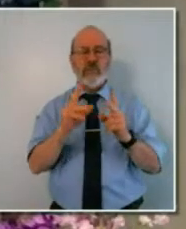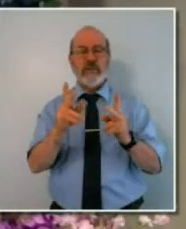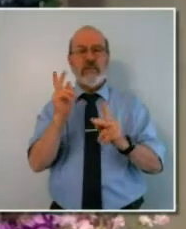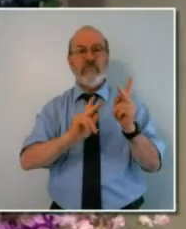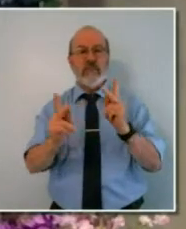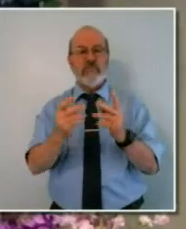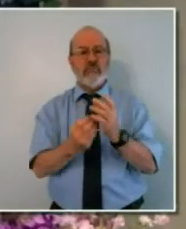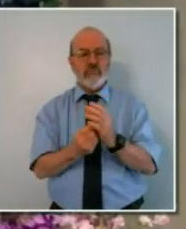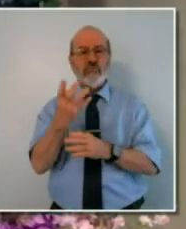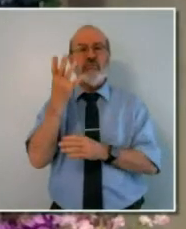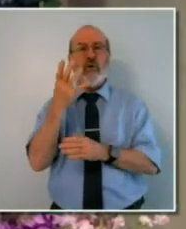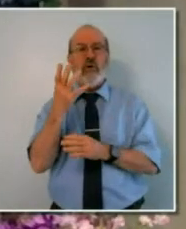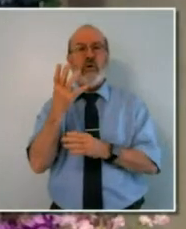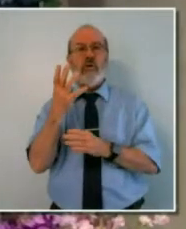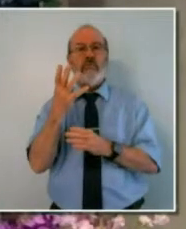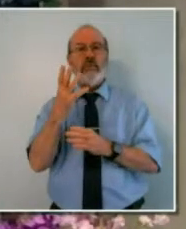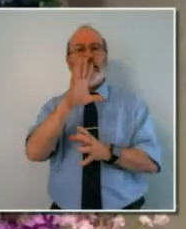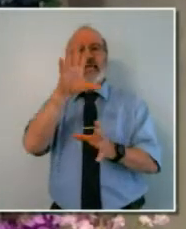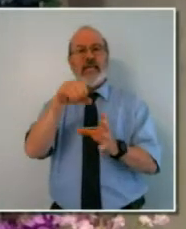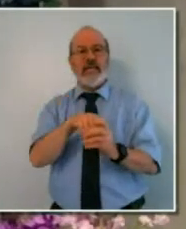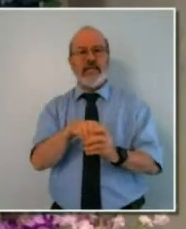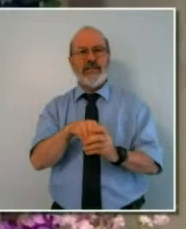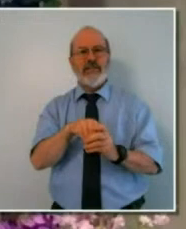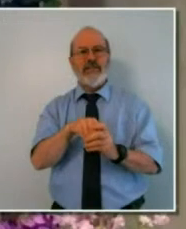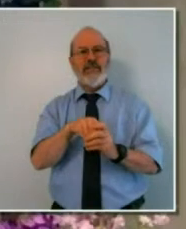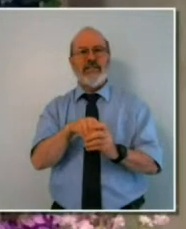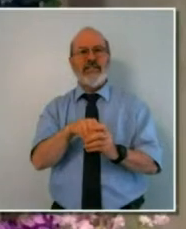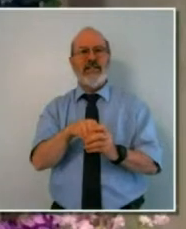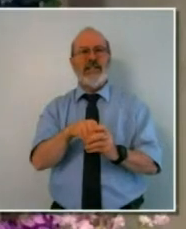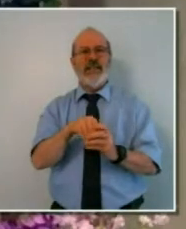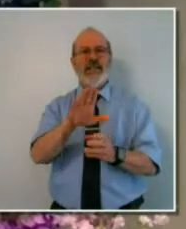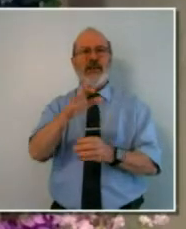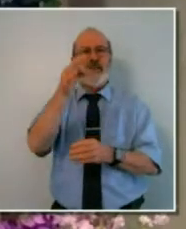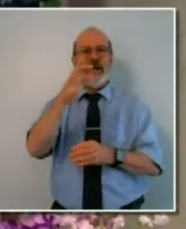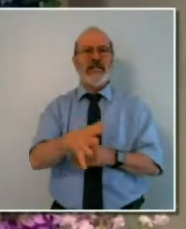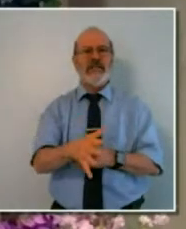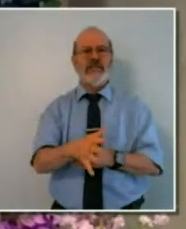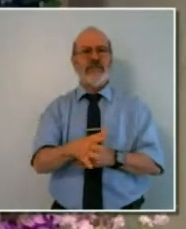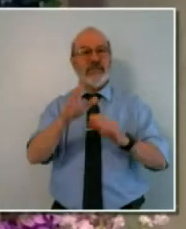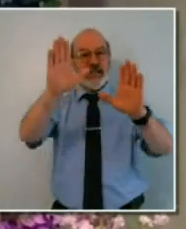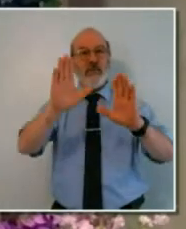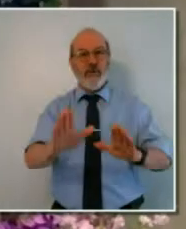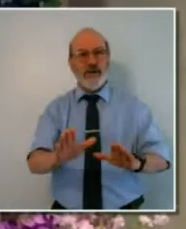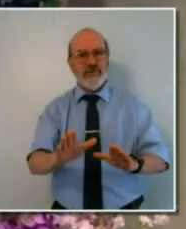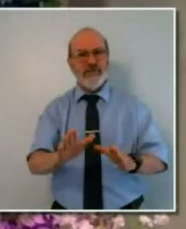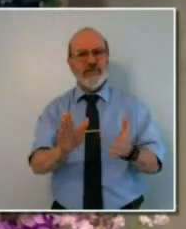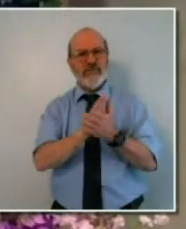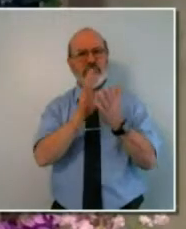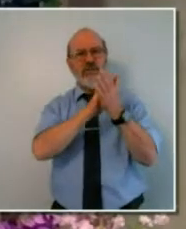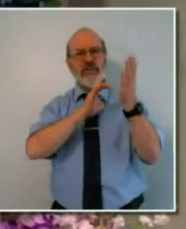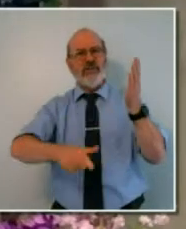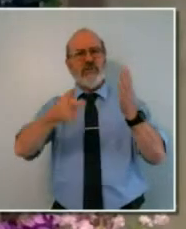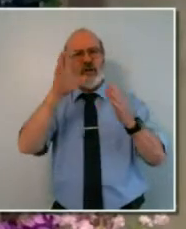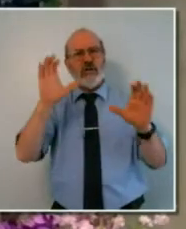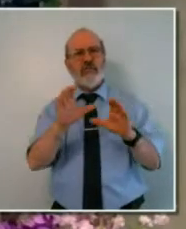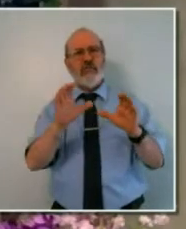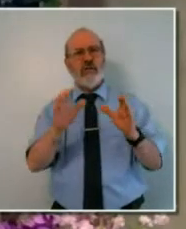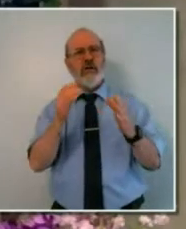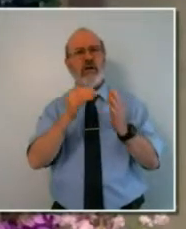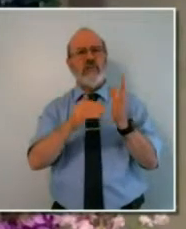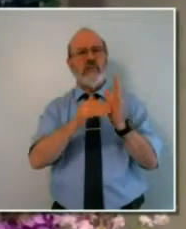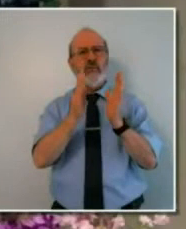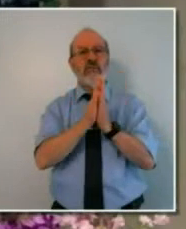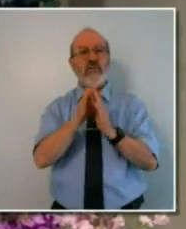grow, including their preacher. Isn't that wonderful? Praise the Lord for what God is doing. We often pray for those churches